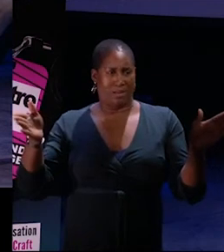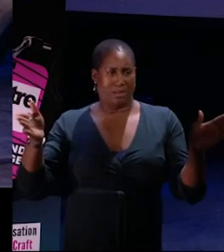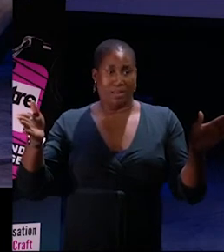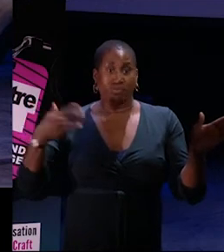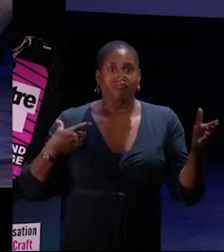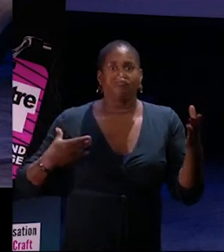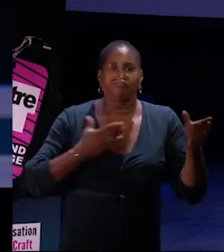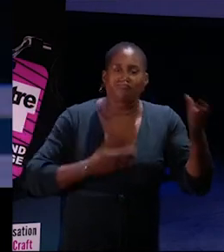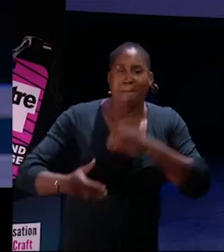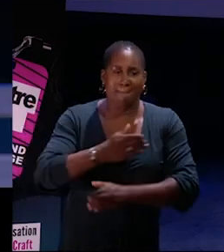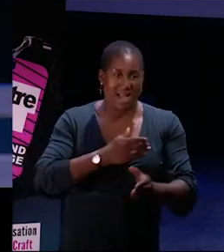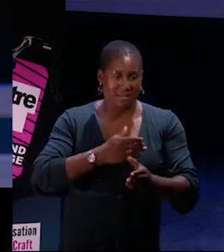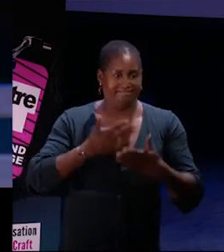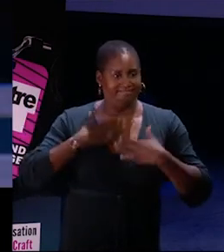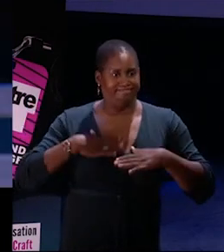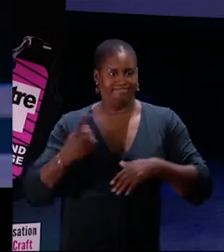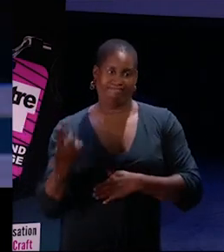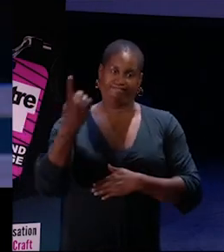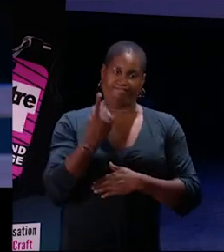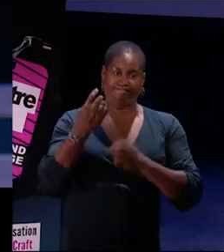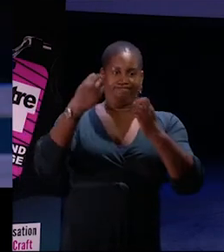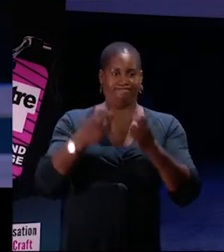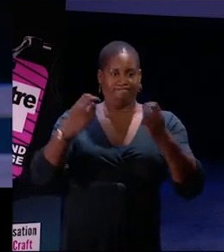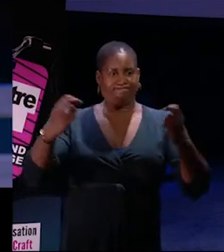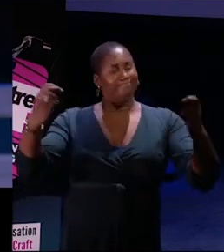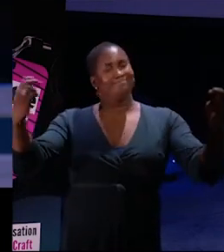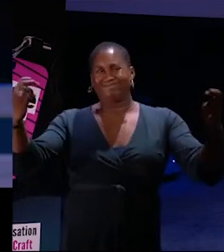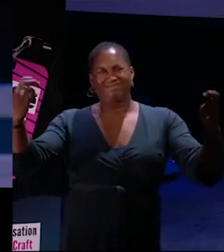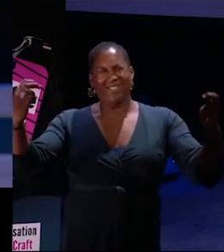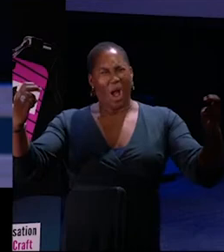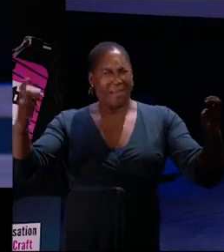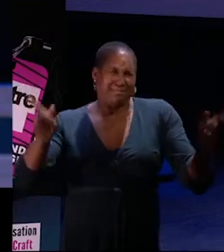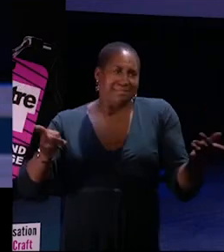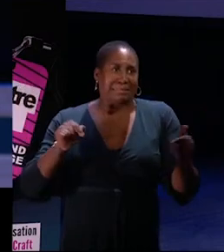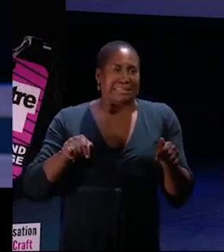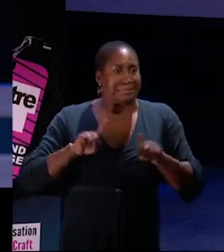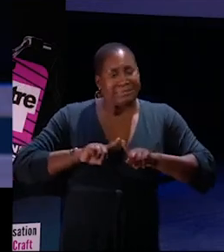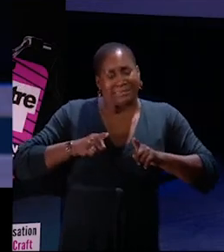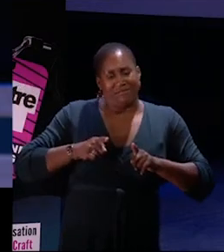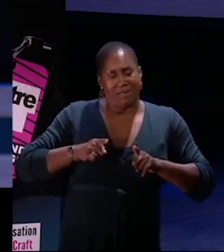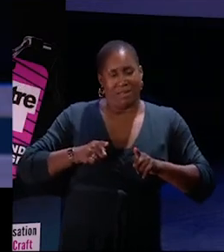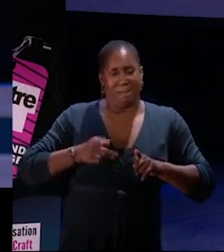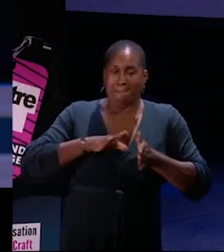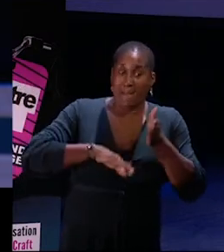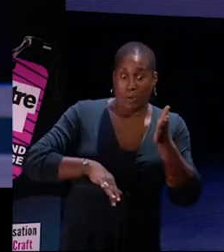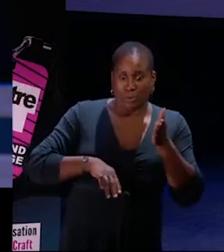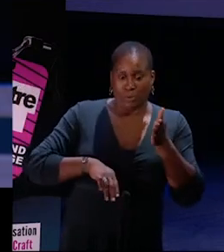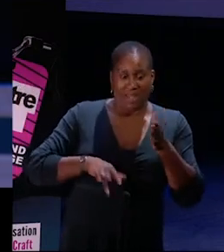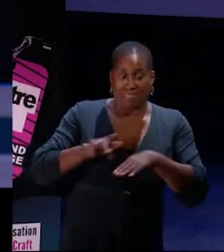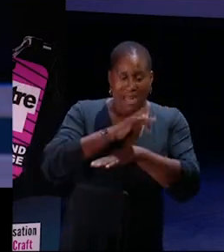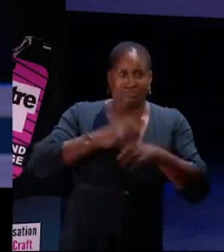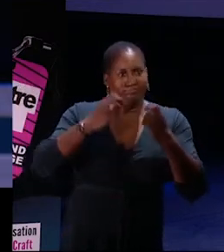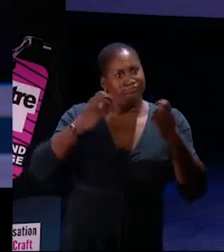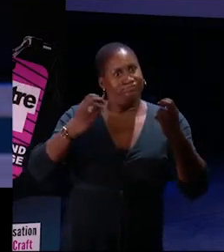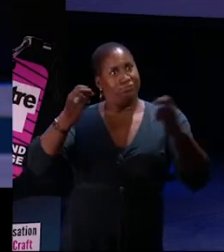physical experience, absolutely it doesn't, because there's nothing like sitting in a darkened room amongst a whole load of your own species watching something on